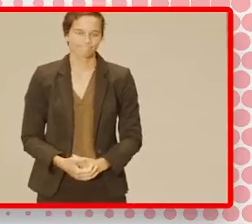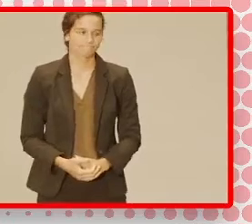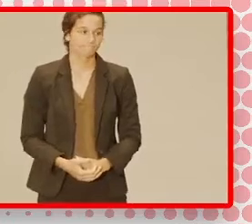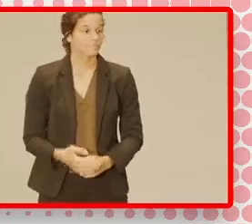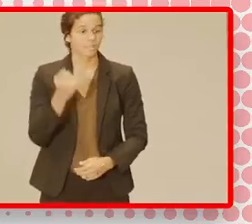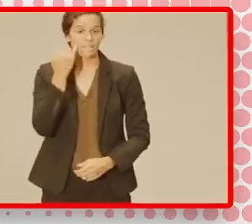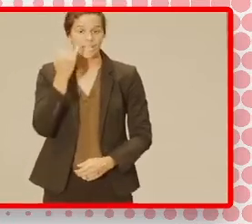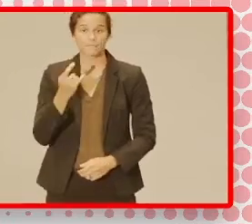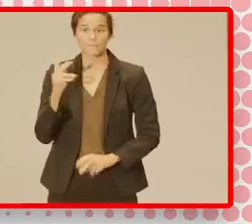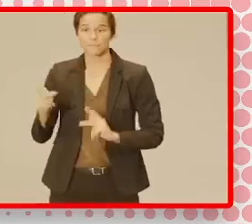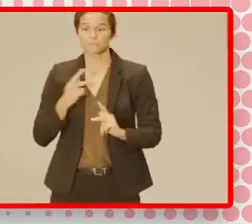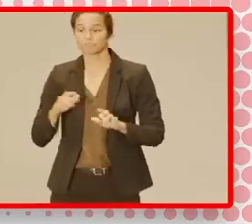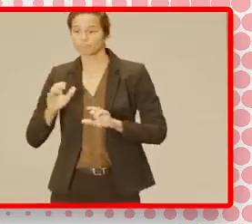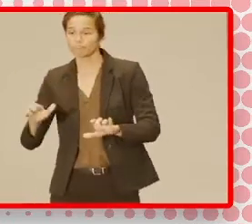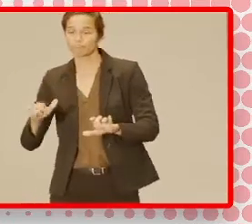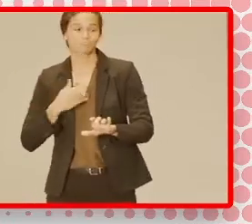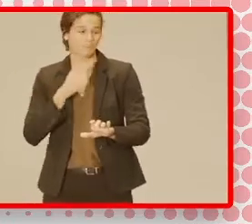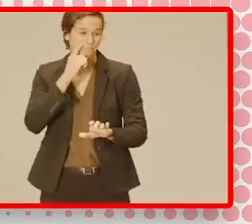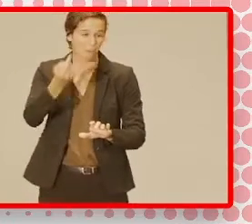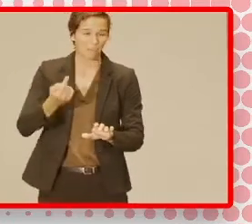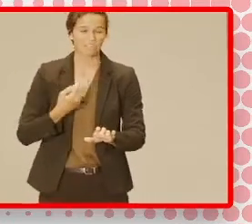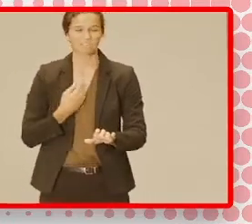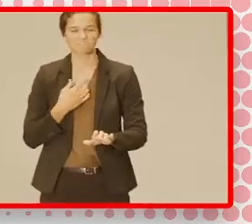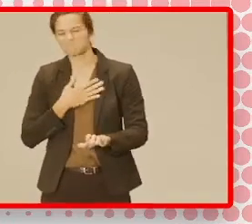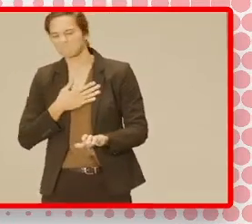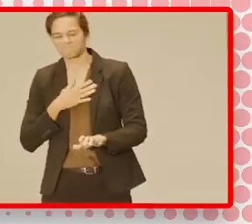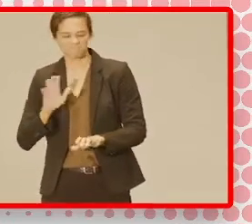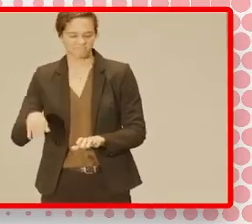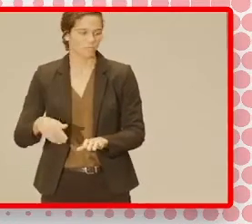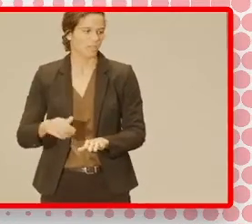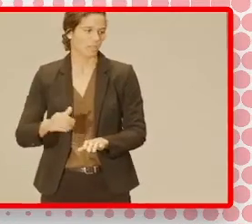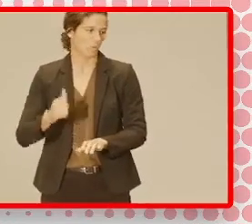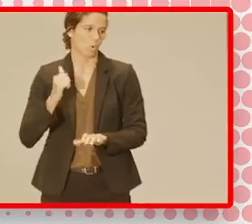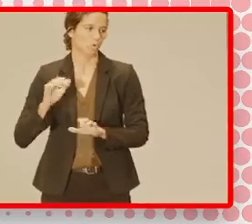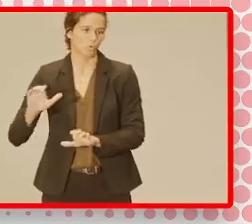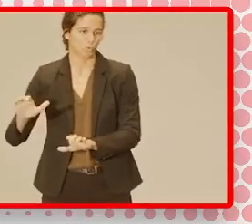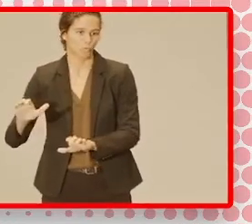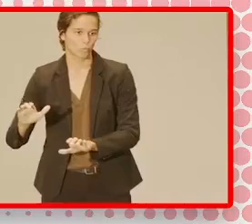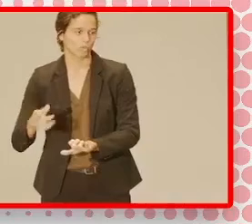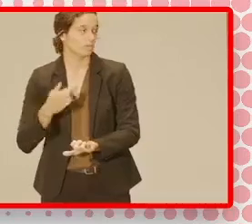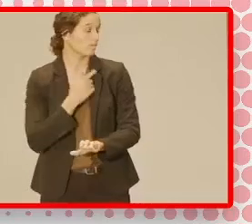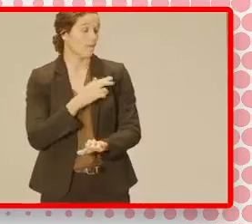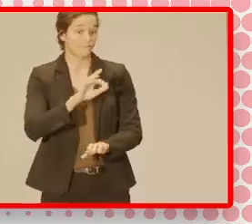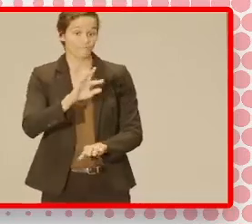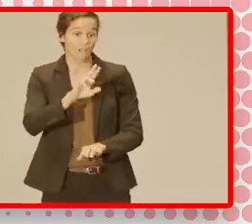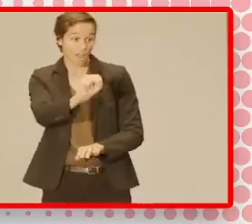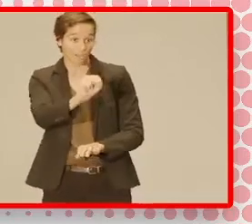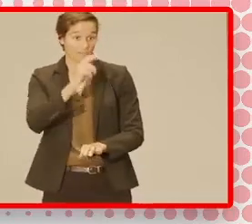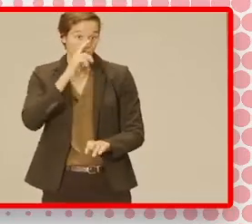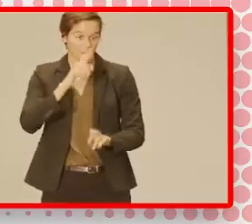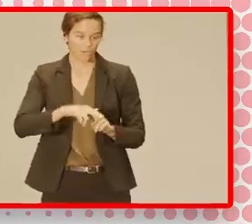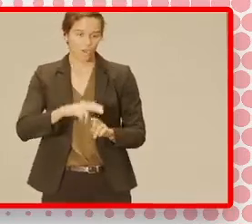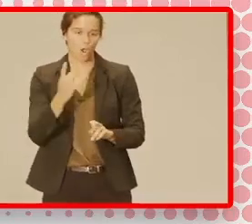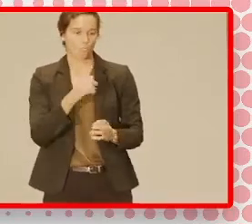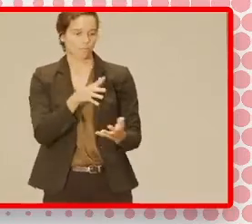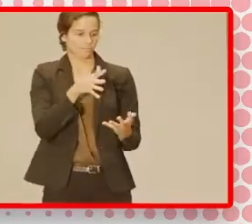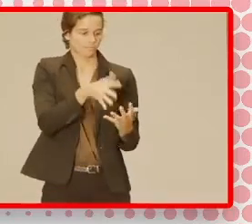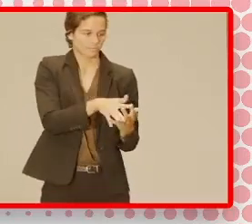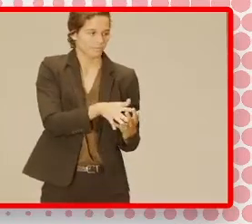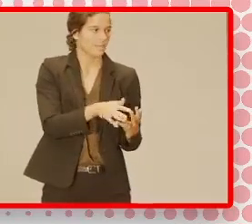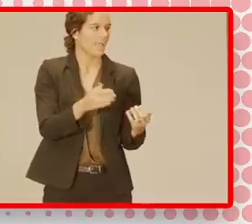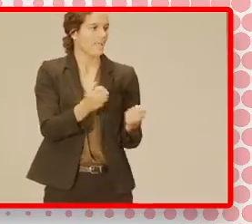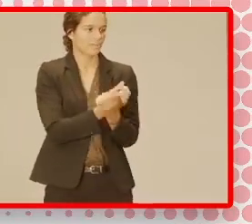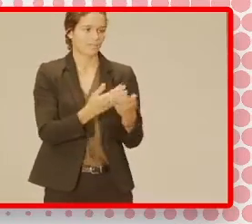unless they're having fun. And so we build fun into everything he does. always, because we also know